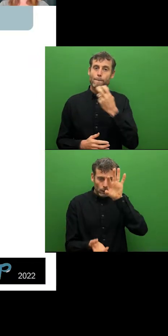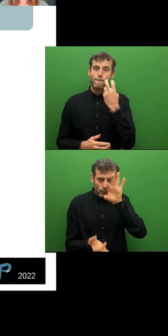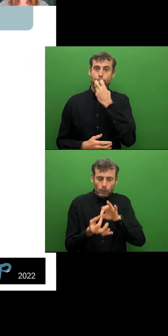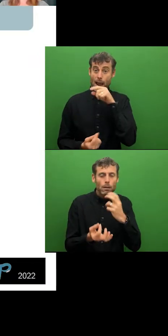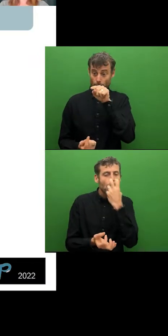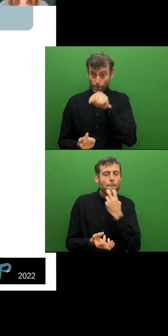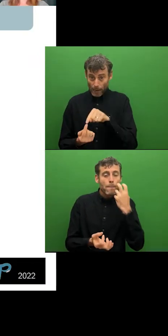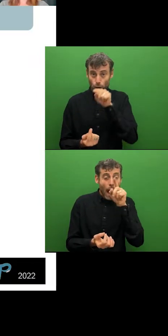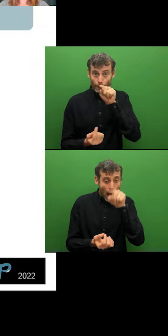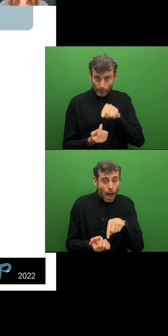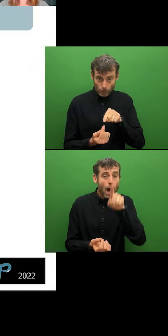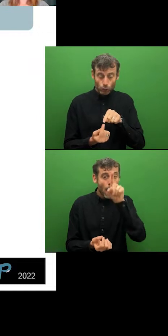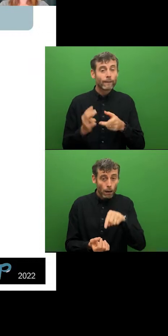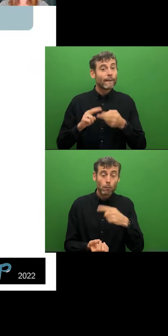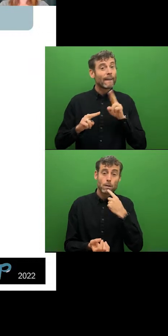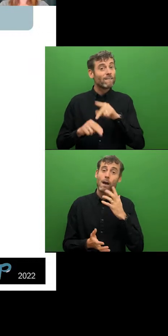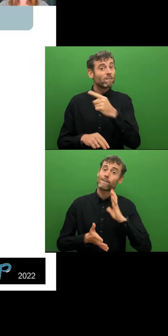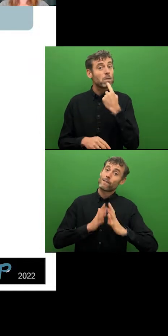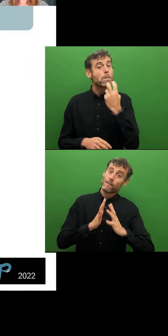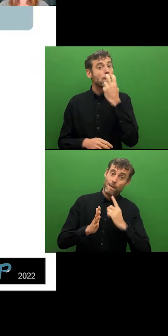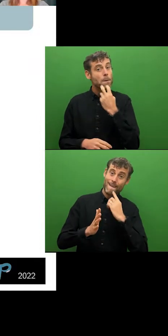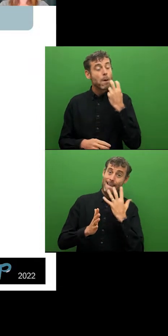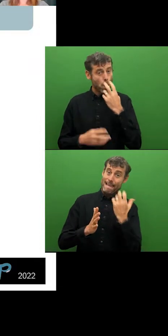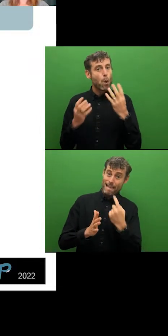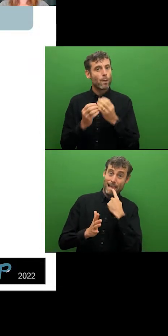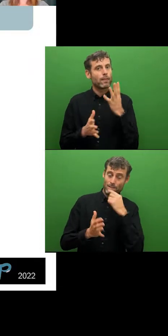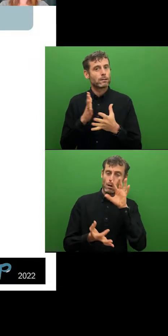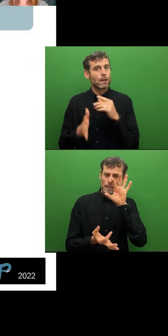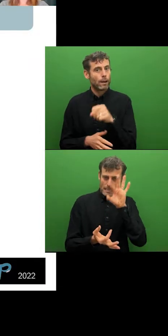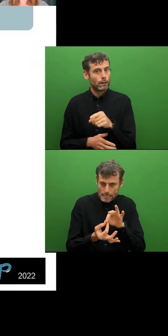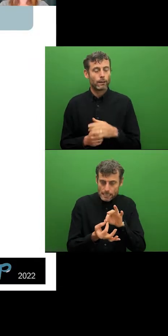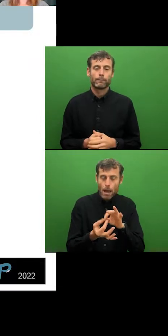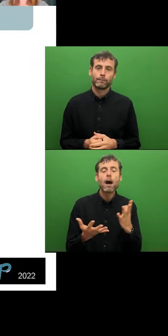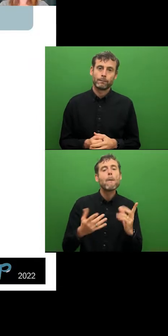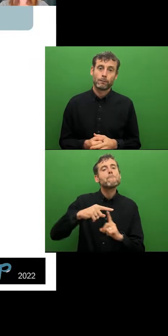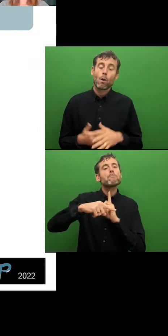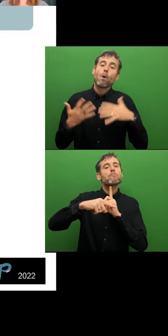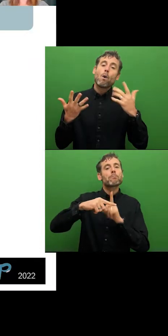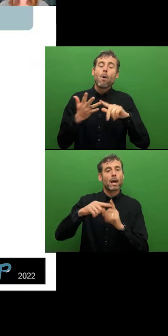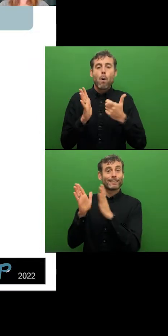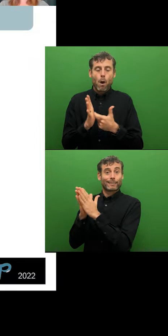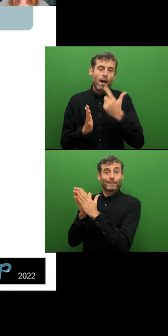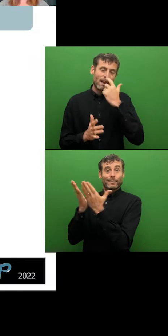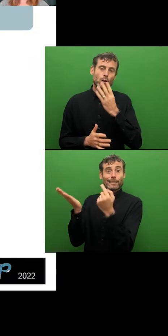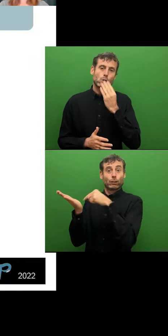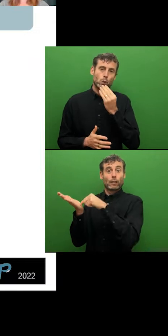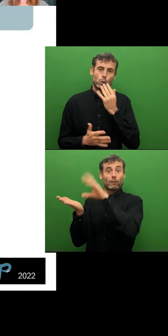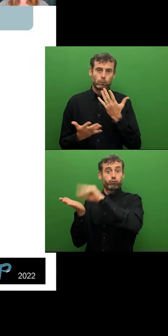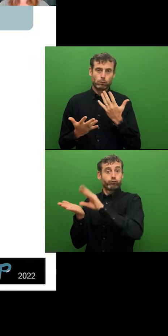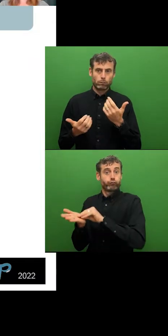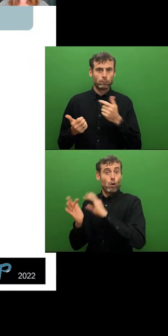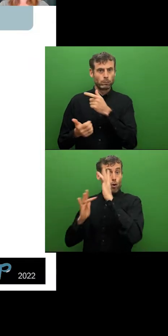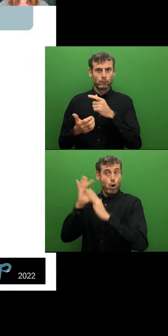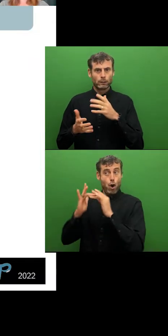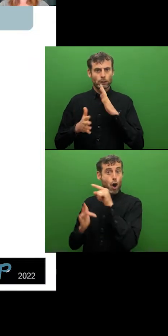possible to look for mouthing cues if the interpreter simultaneously mouths the word that they are signing. We can also look